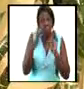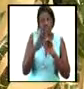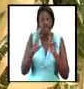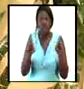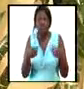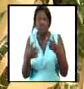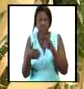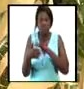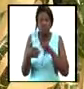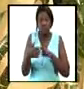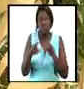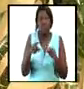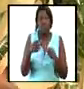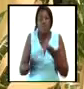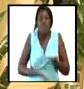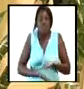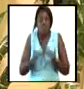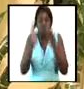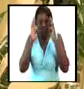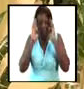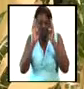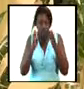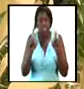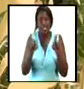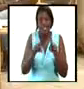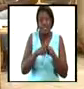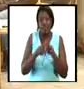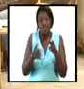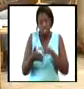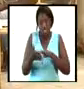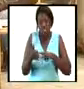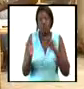This will not only help you focus, but also read for meaning.